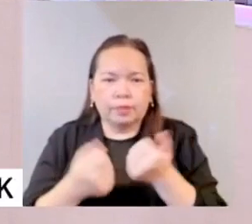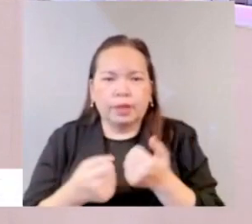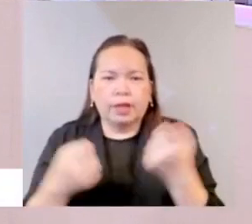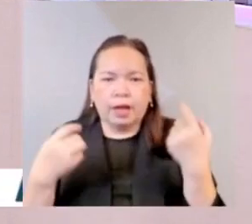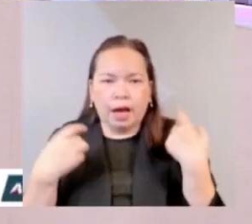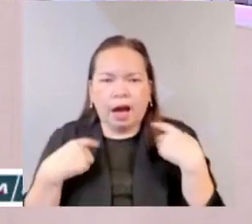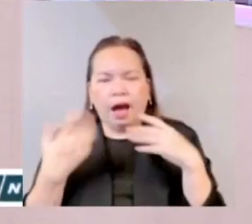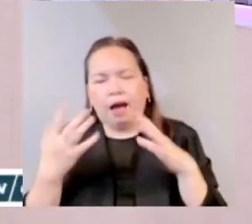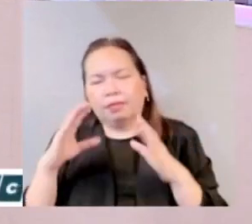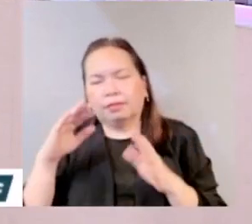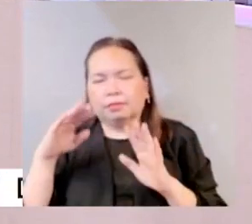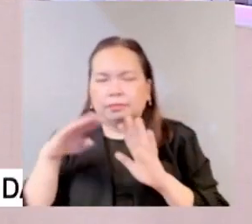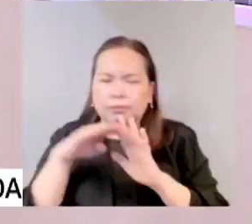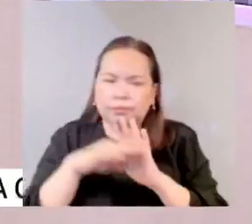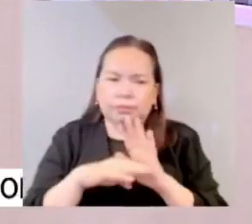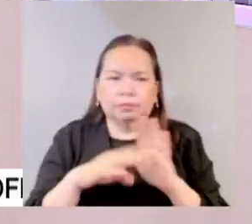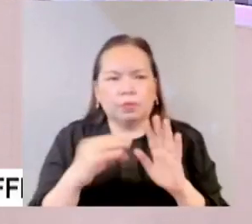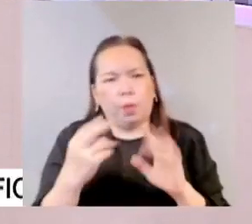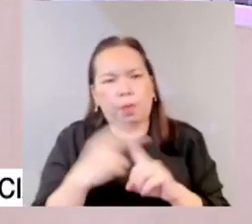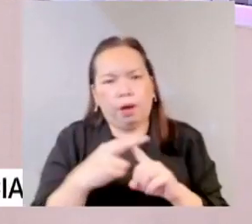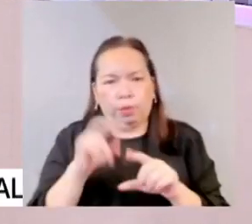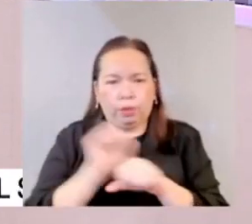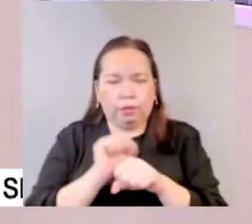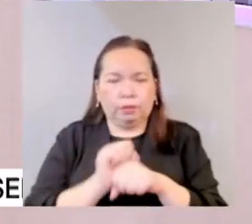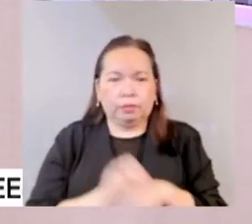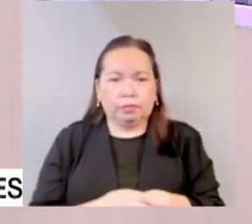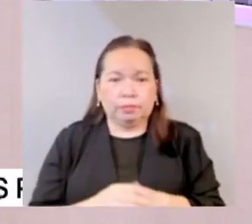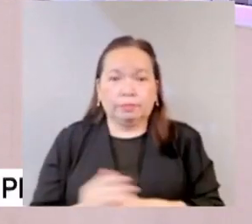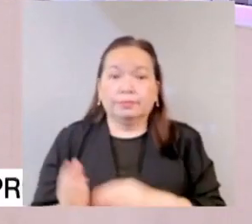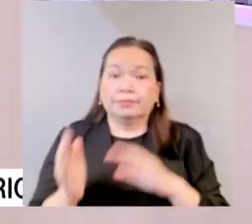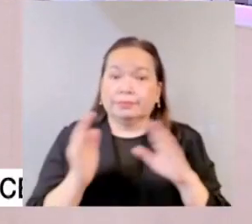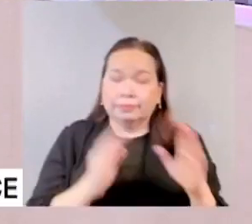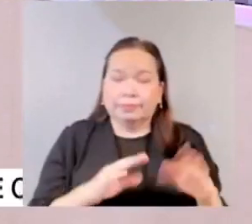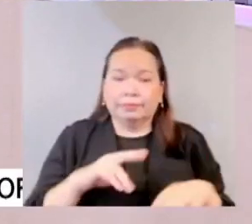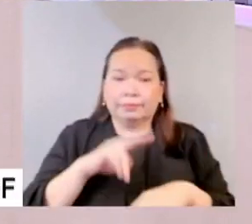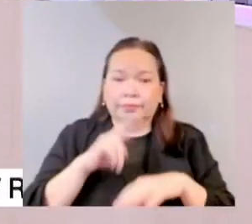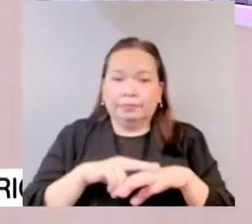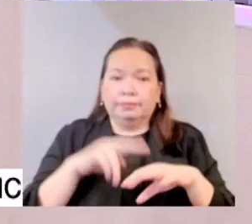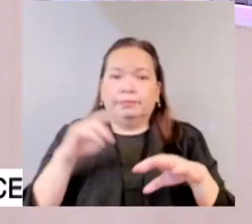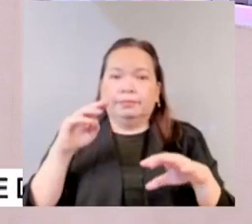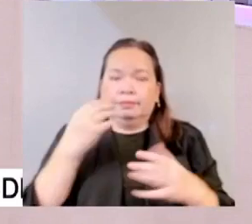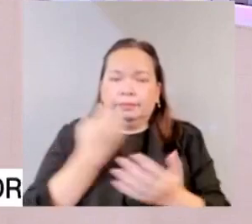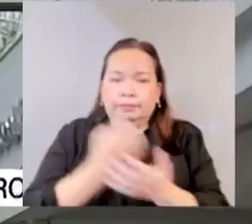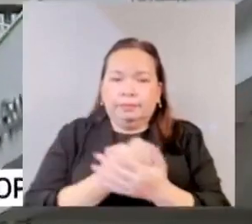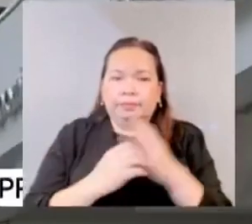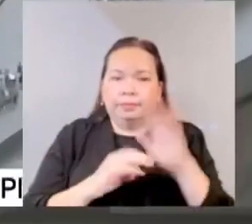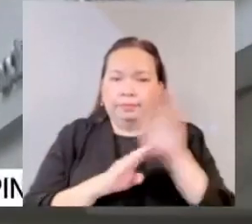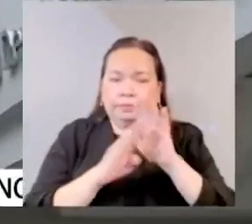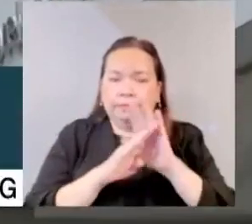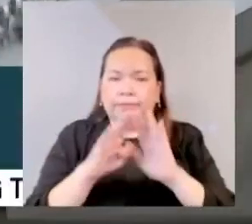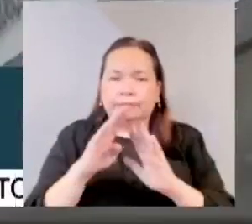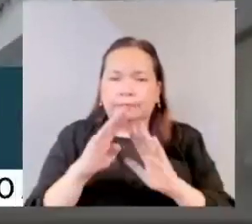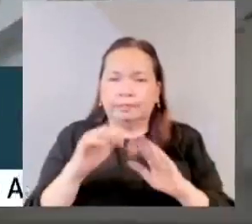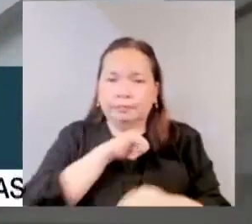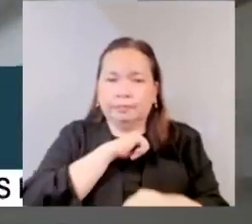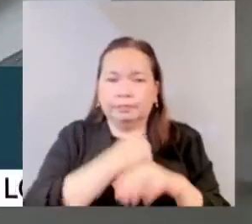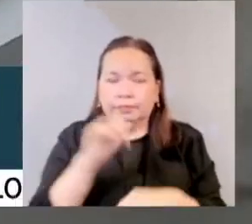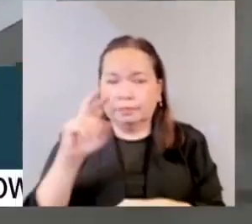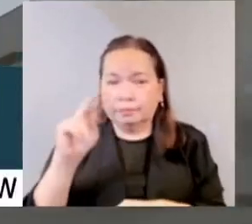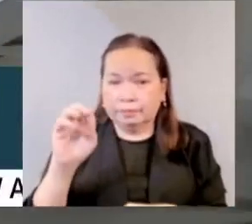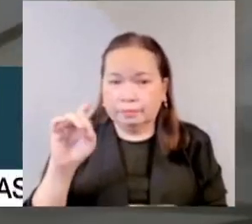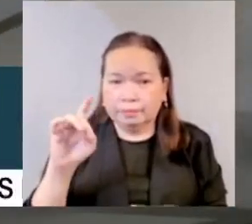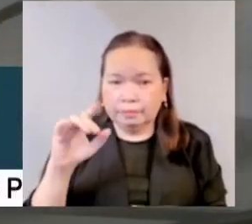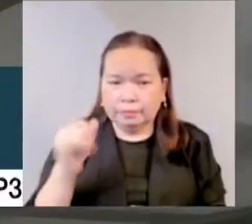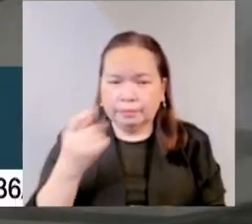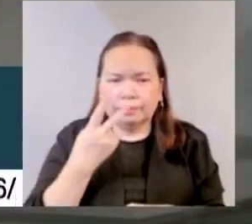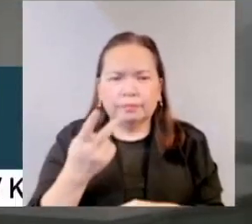and Development Authority attributes the latest job figures to government's efforts to create high-quality and high-paying jobs. The NEDA, however,